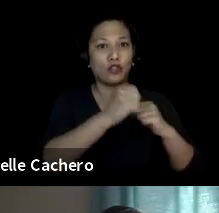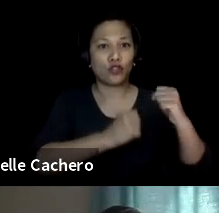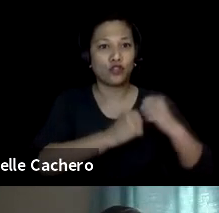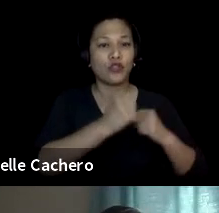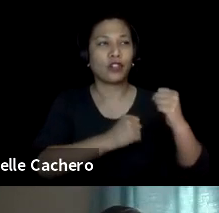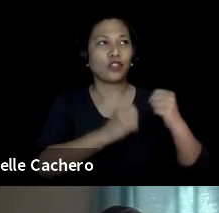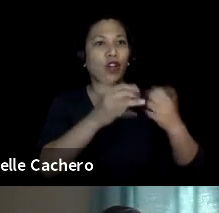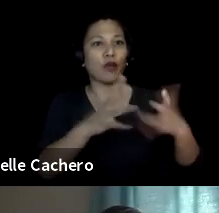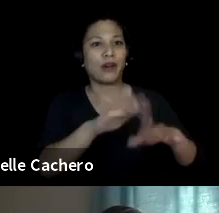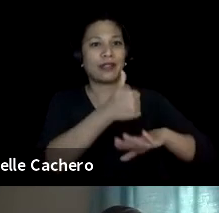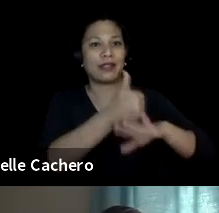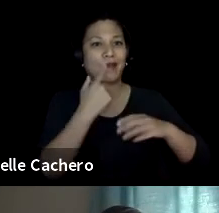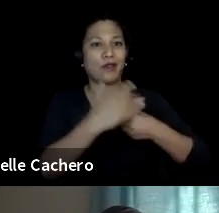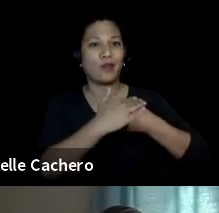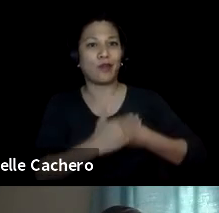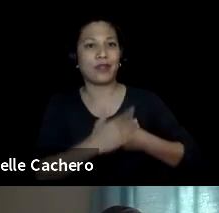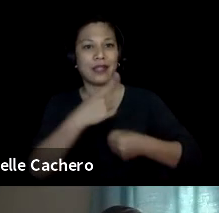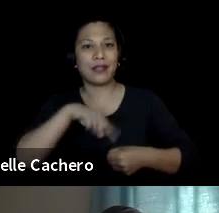us.